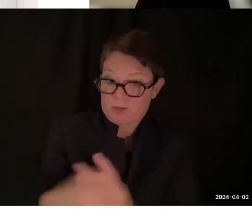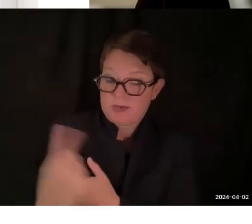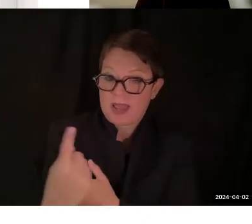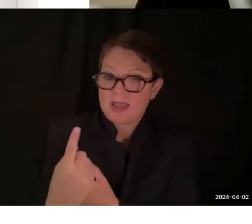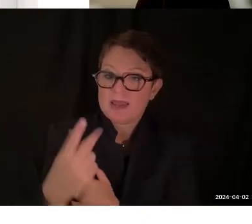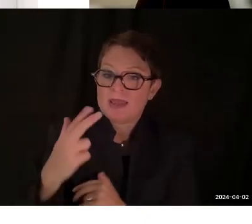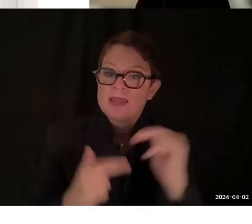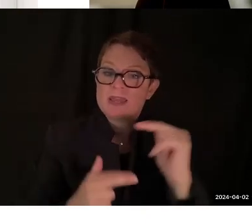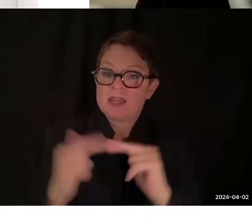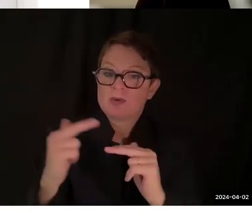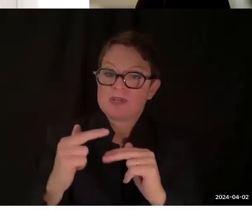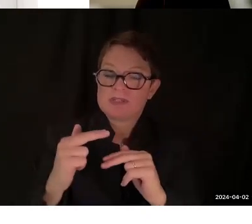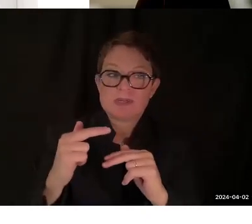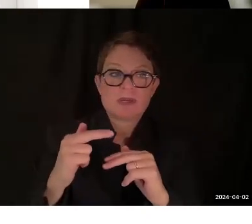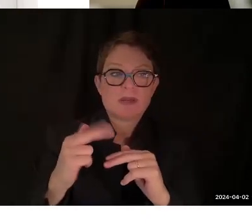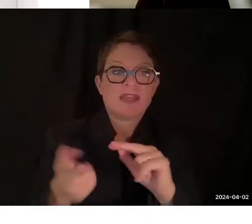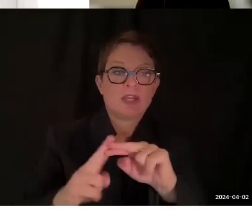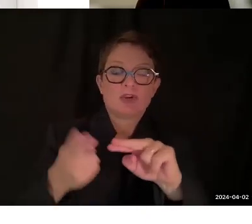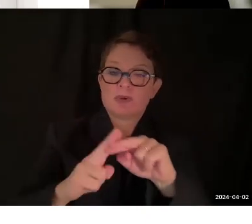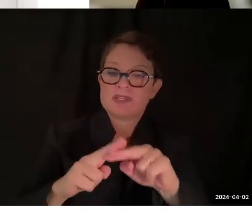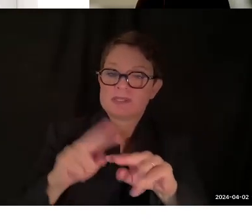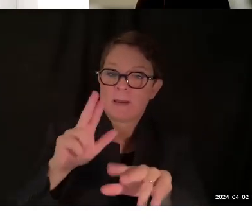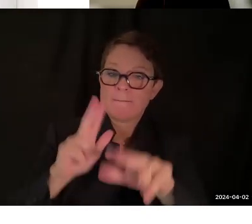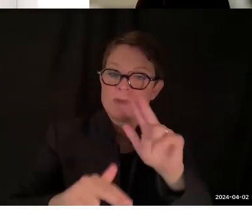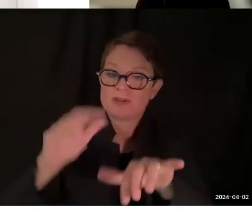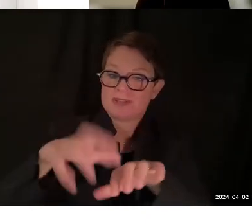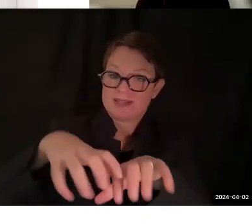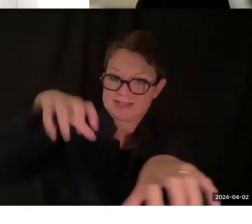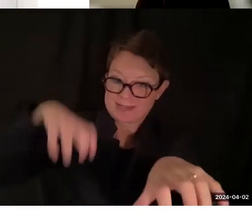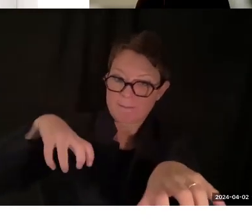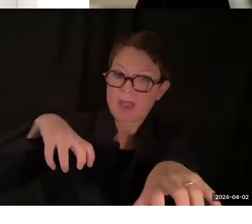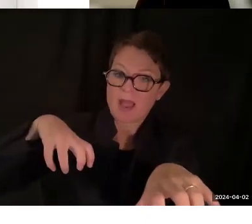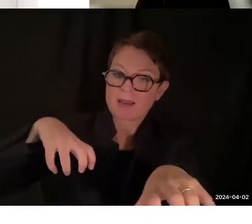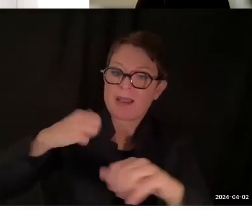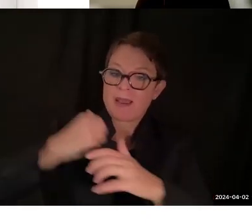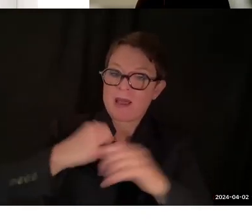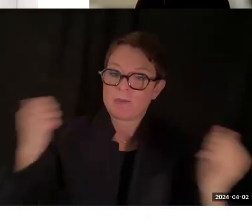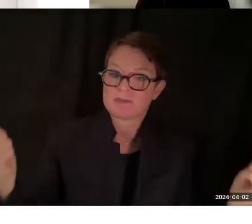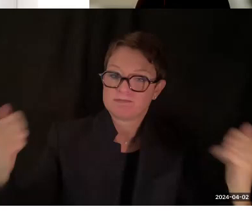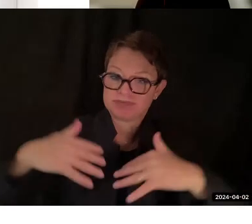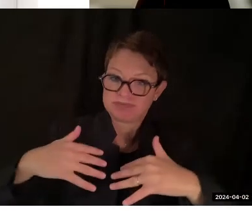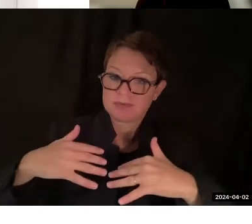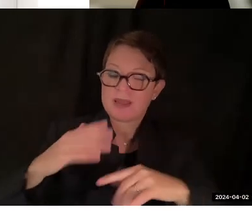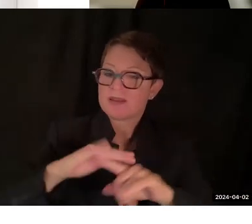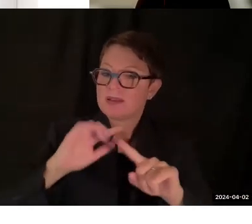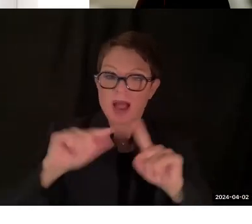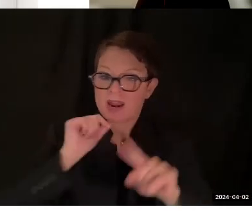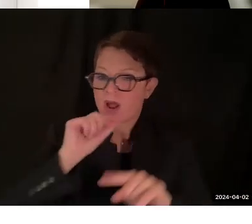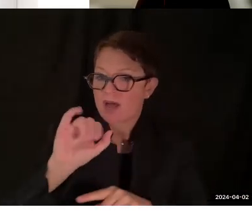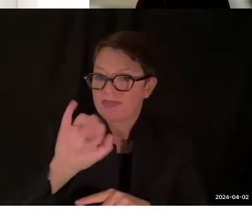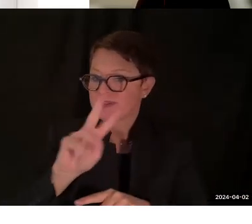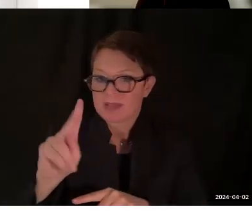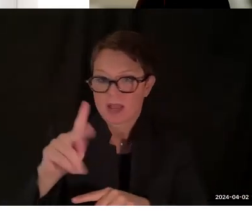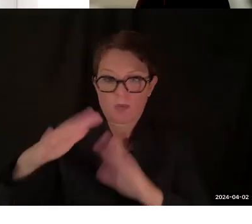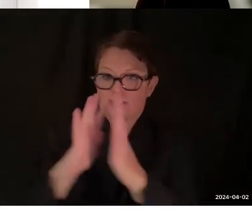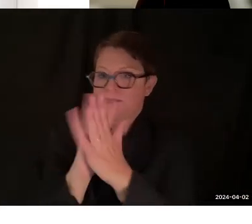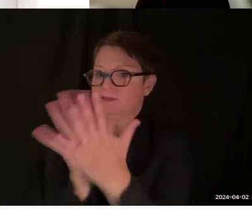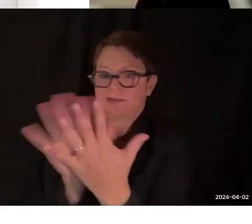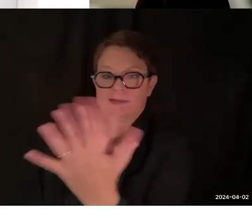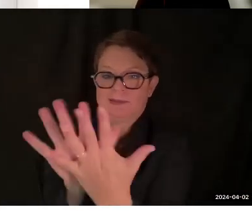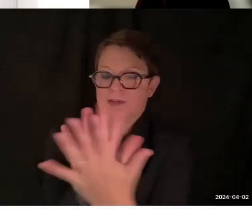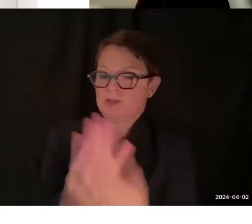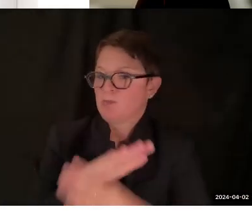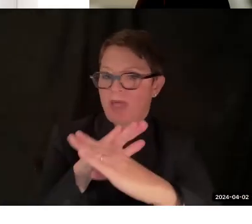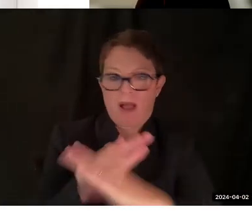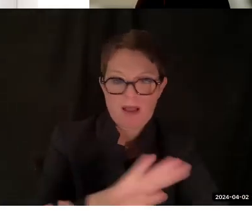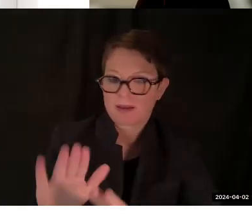building setback on the main entry allows people to gather in the zone and not directly on the sidewalk. And you can